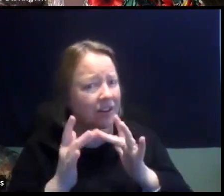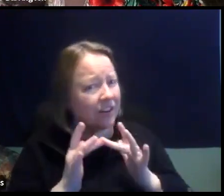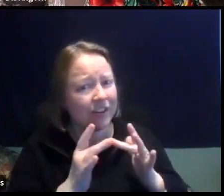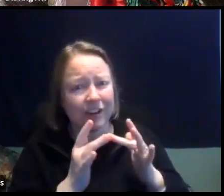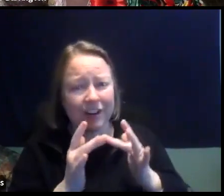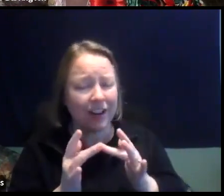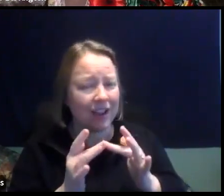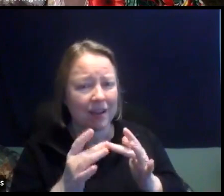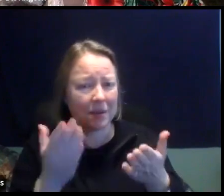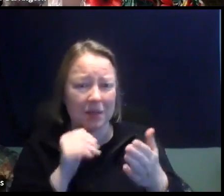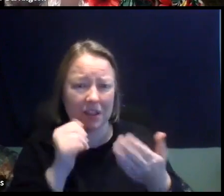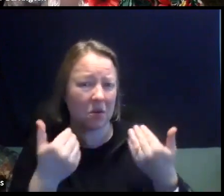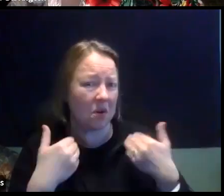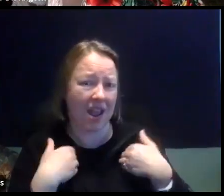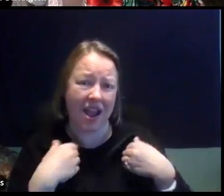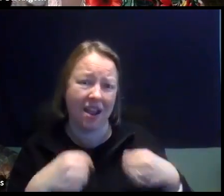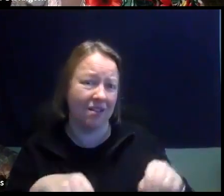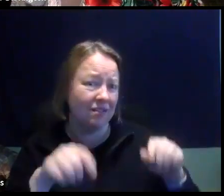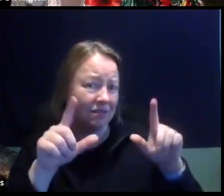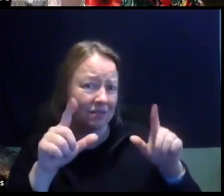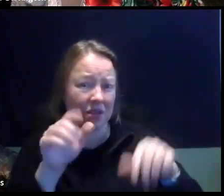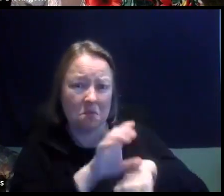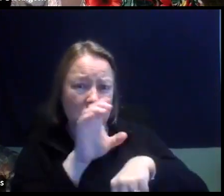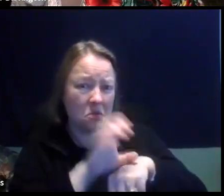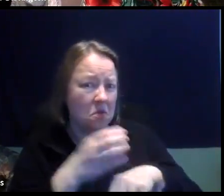don't have a screen to get on? Like,